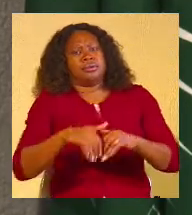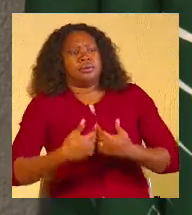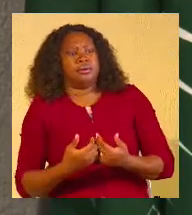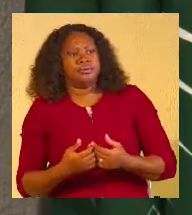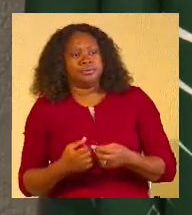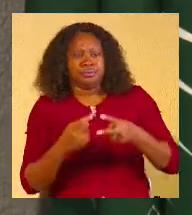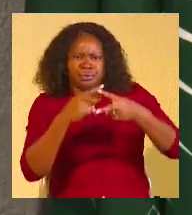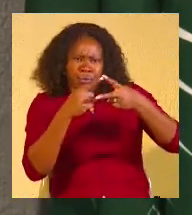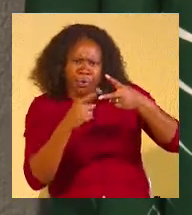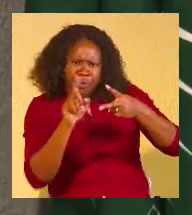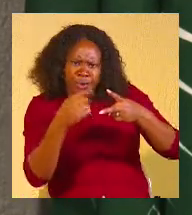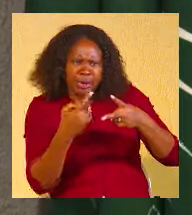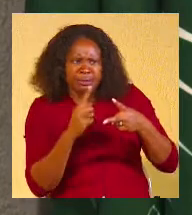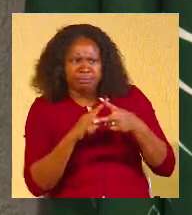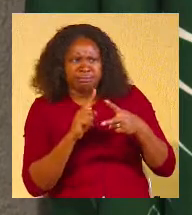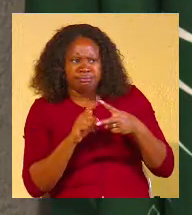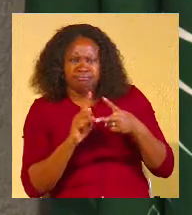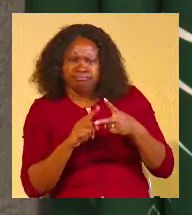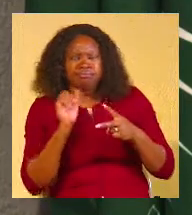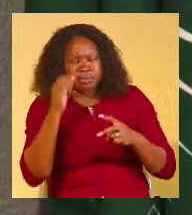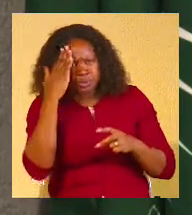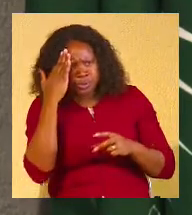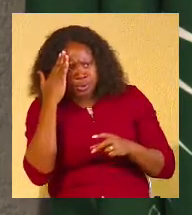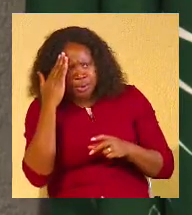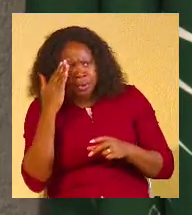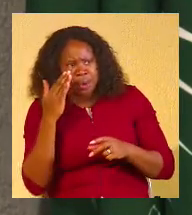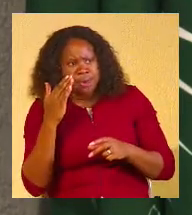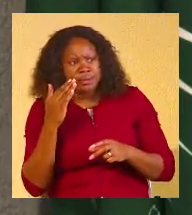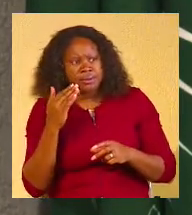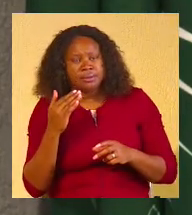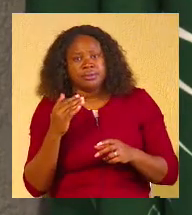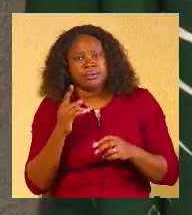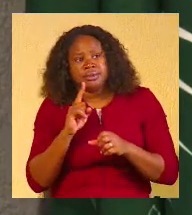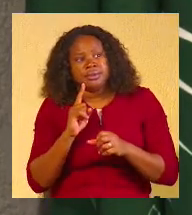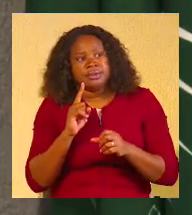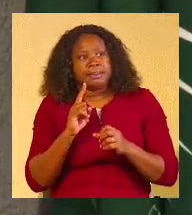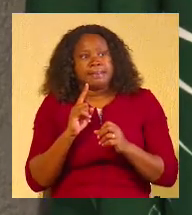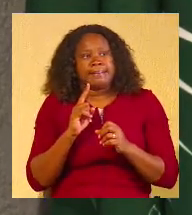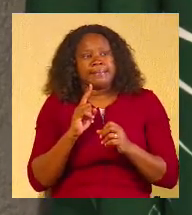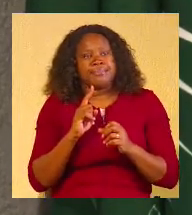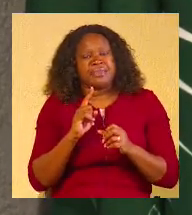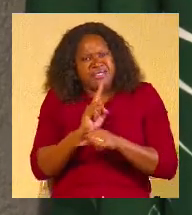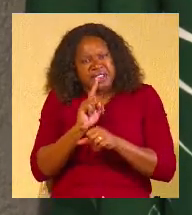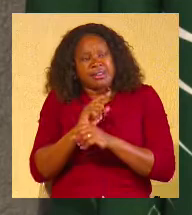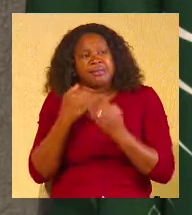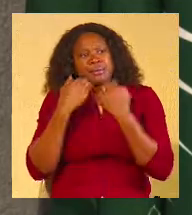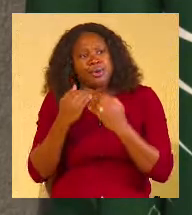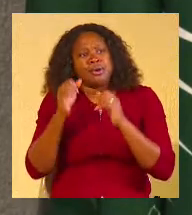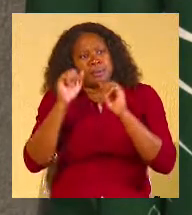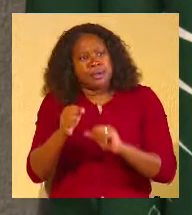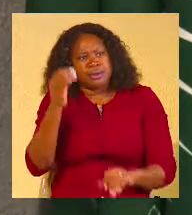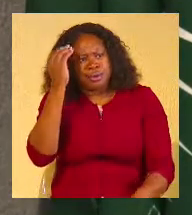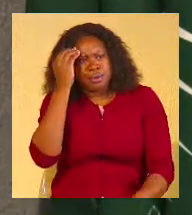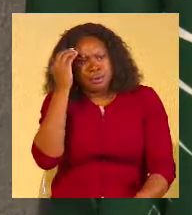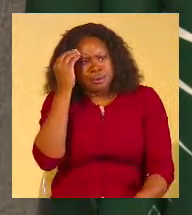think we have to keep in mind, one is that we have to begin to understand that and this is why